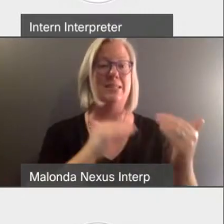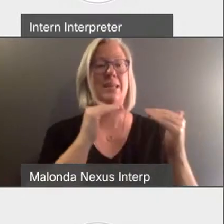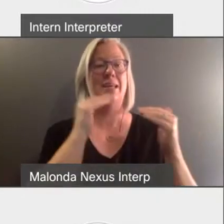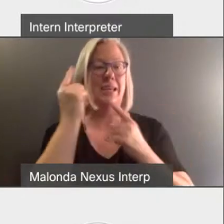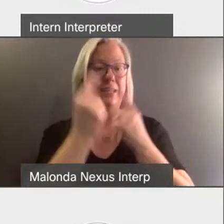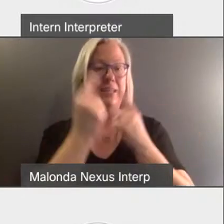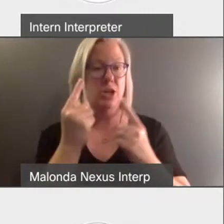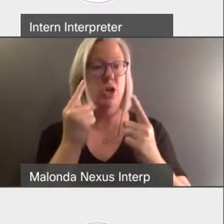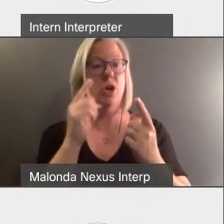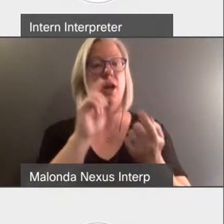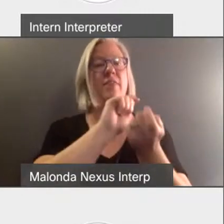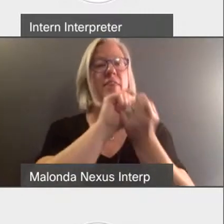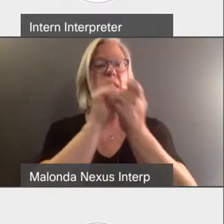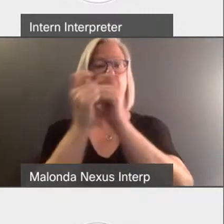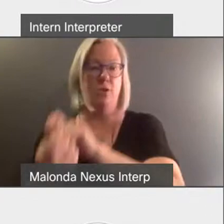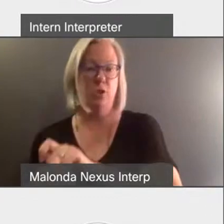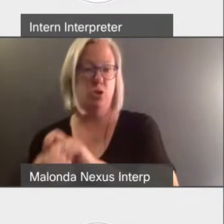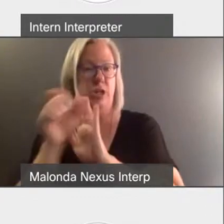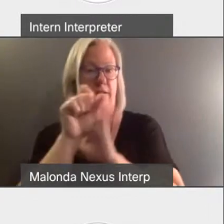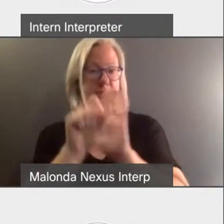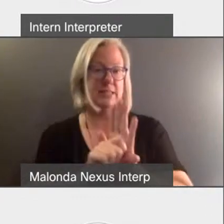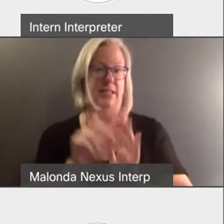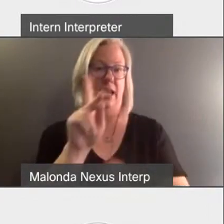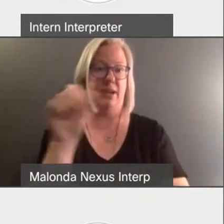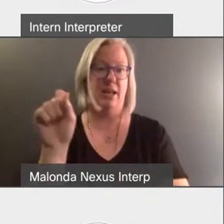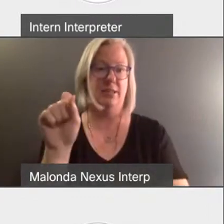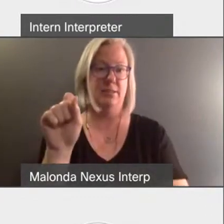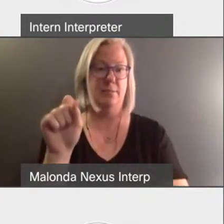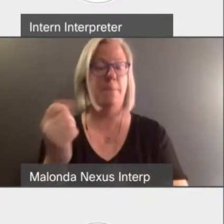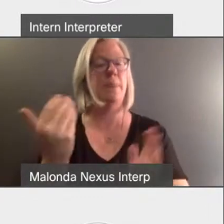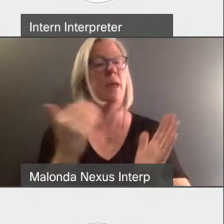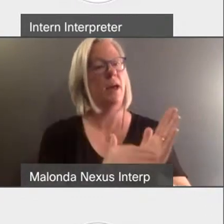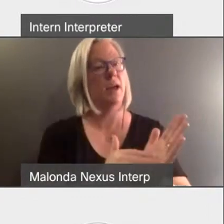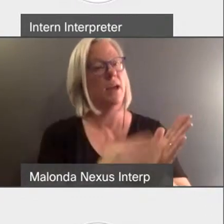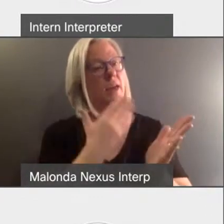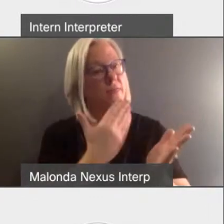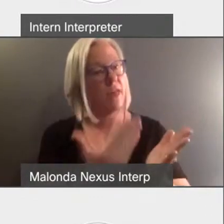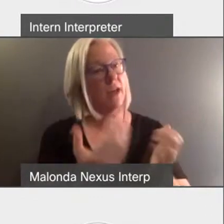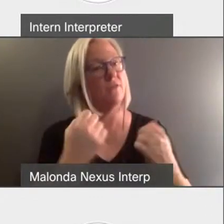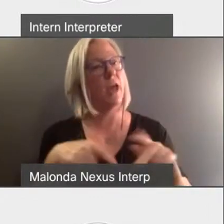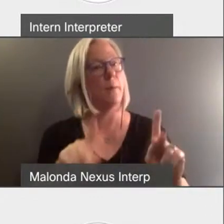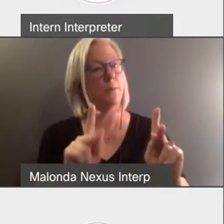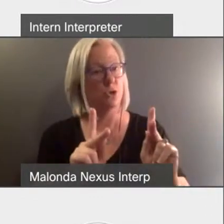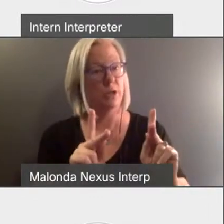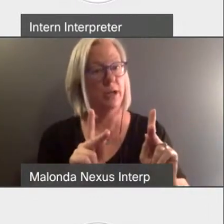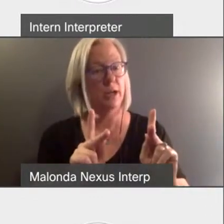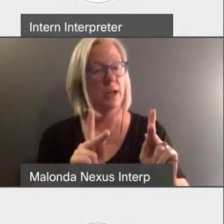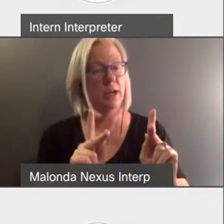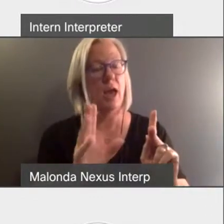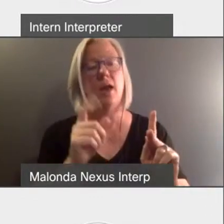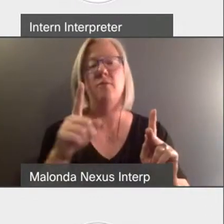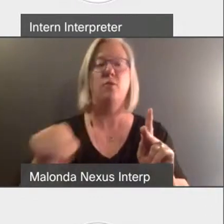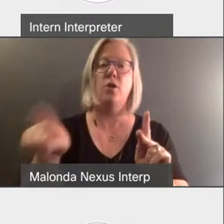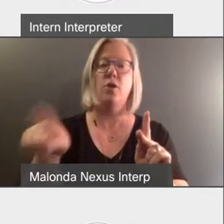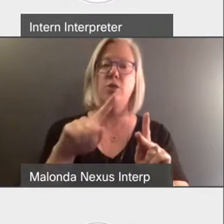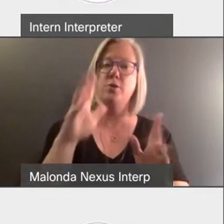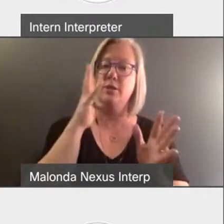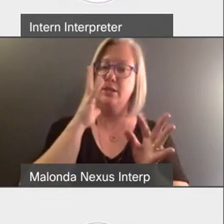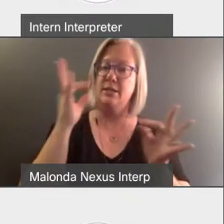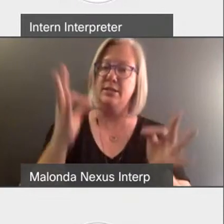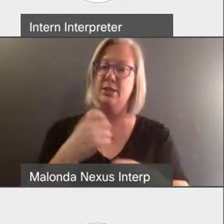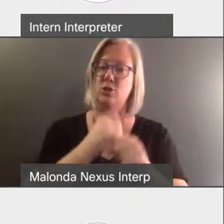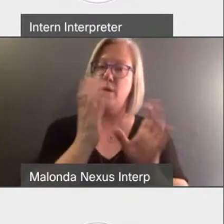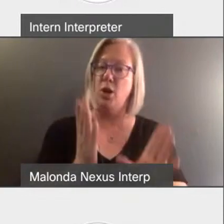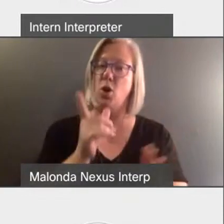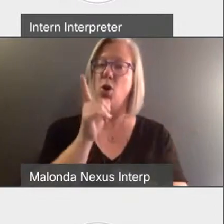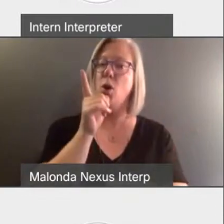evolution of the state of Kansas. Again, thank you for this opportunity. And for those of the decision makers that